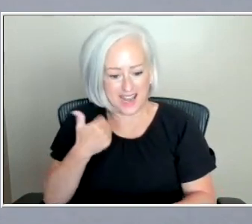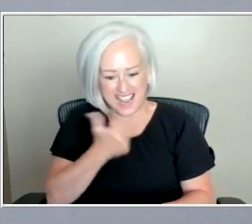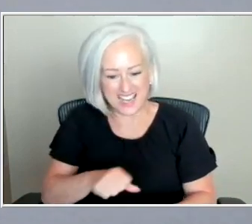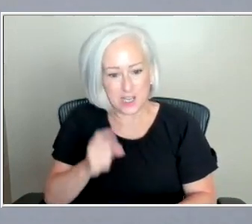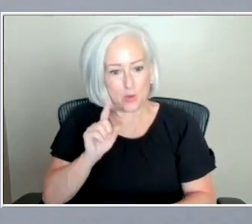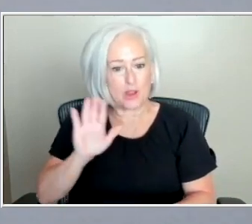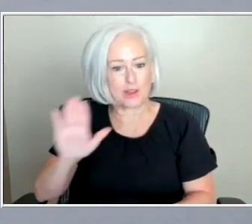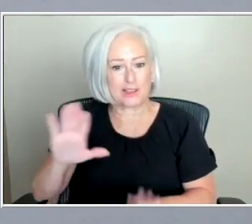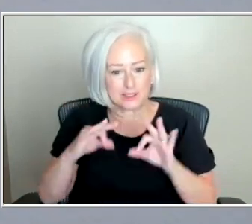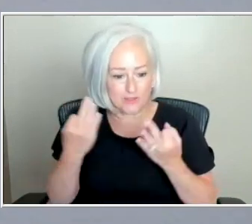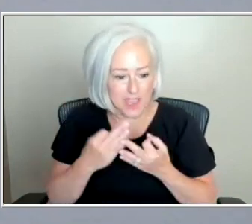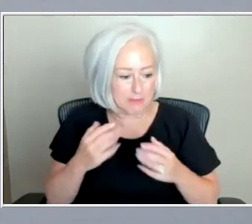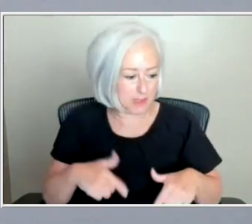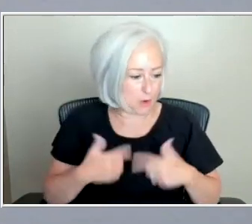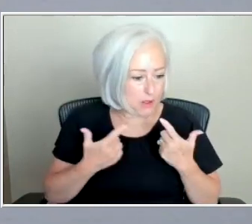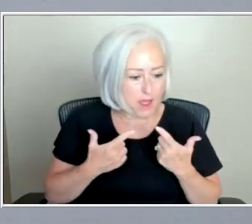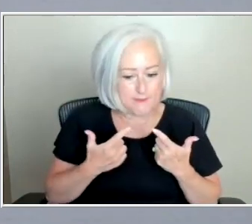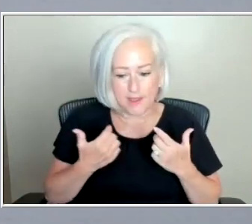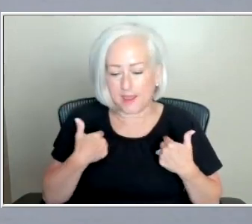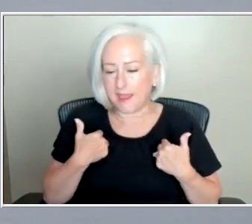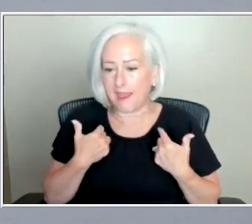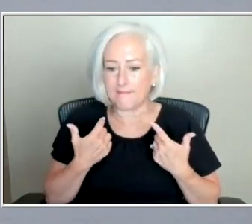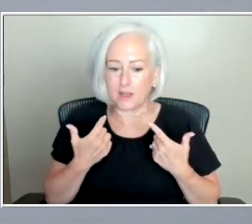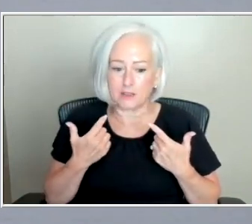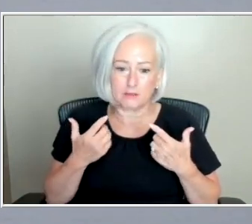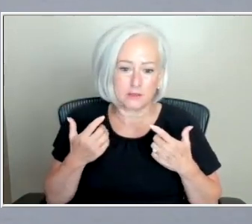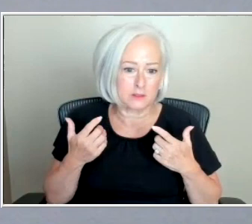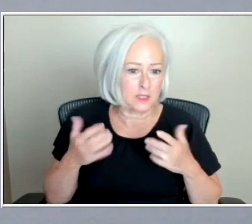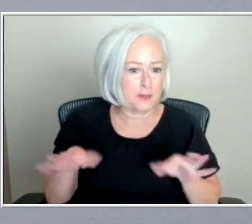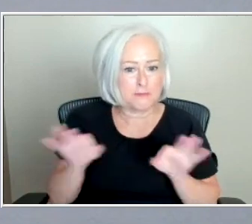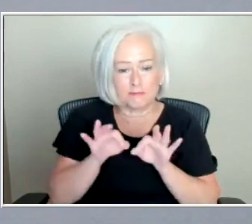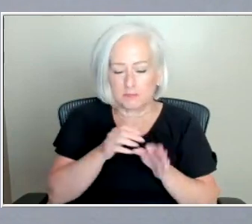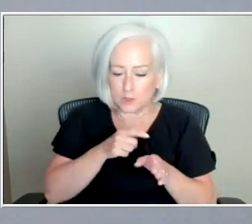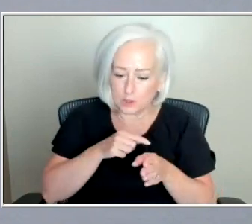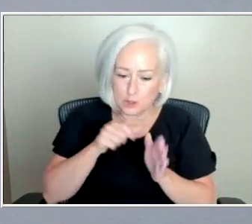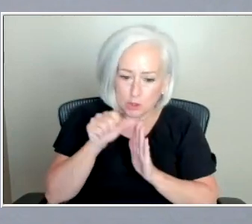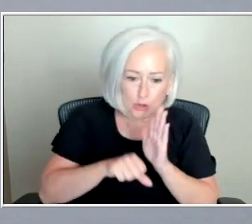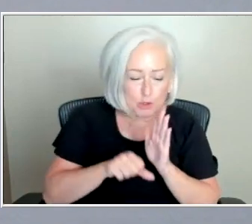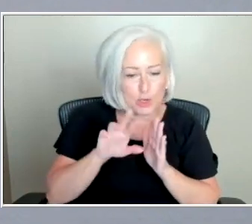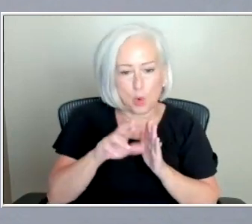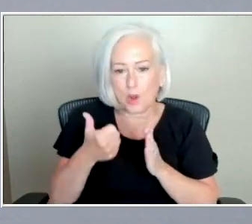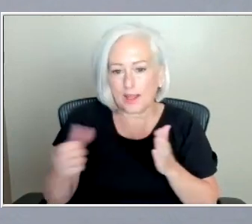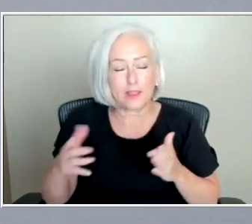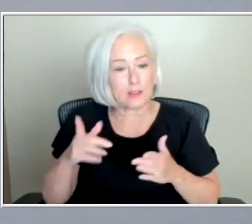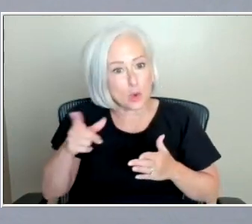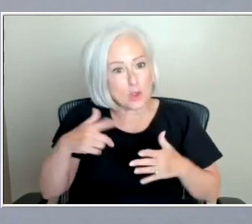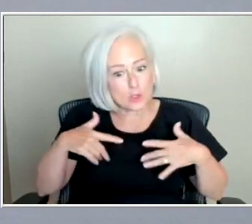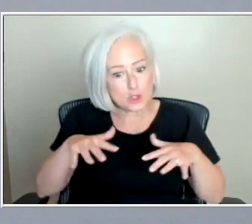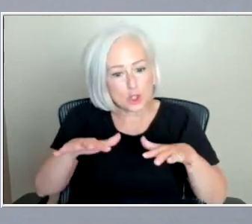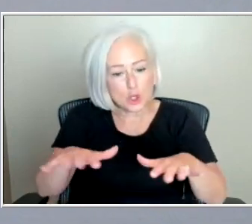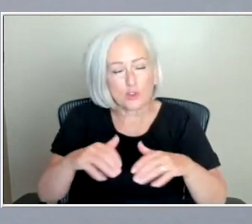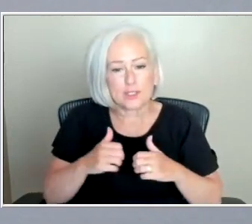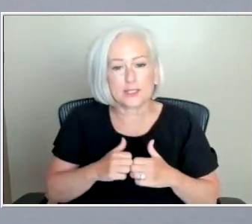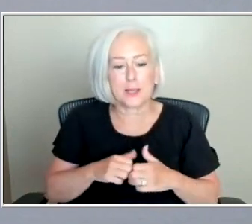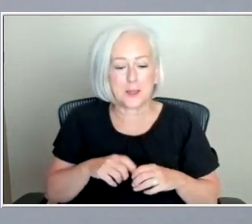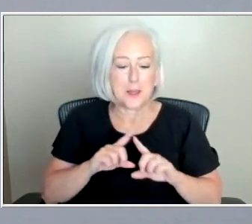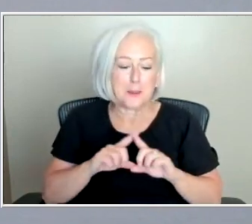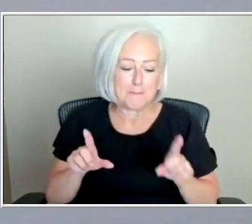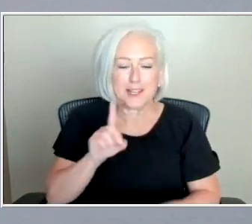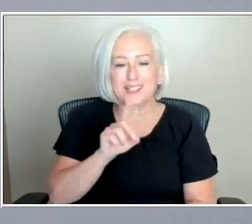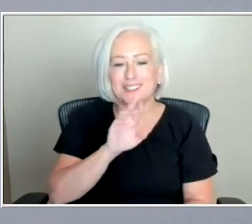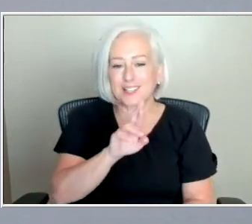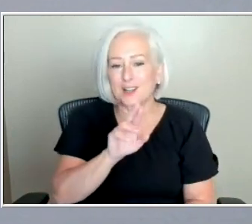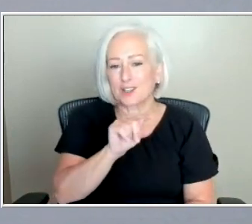anything like that. So he was nervous, but we had Dr. Zorda and Dr. Tadros along the way.